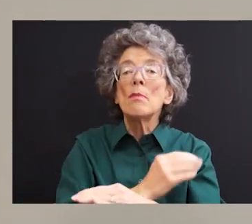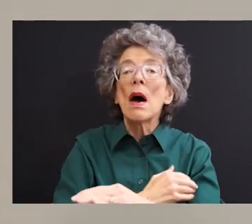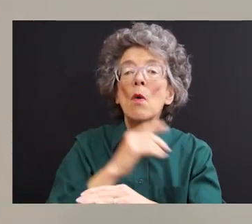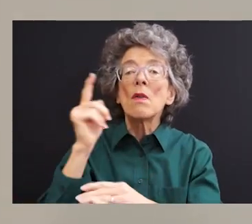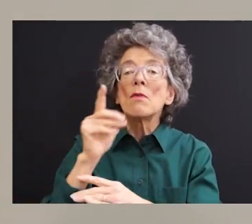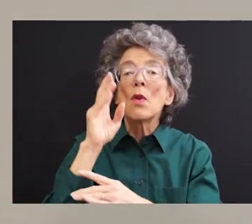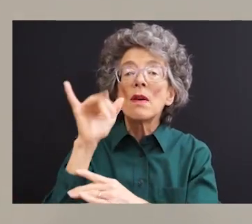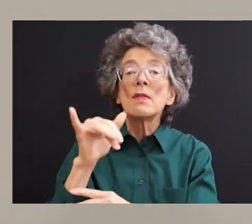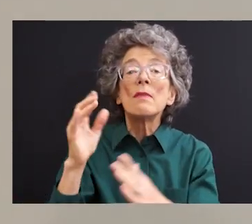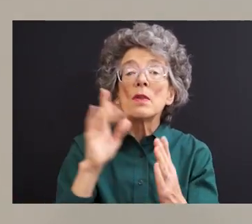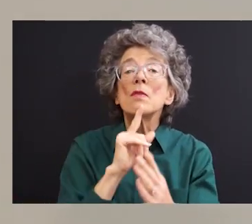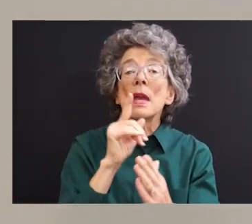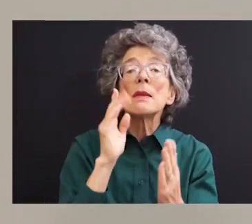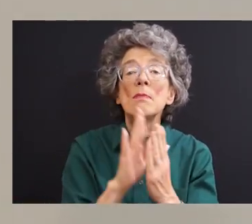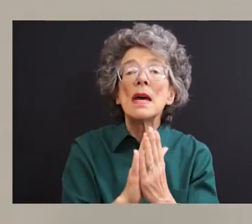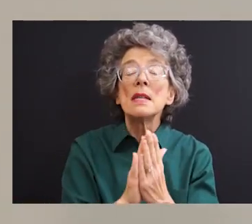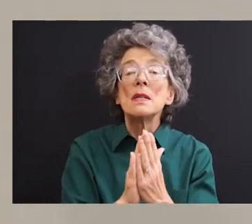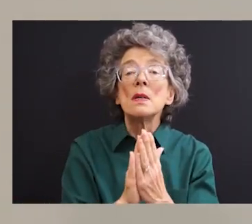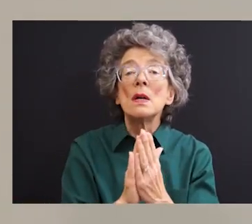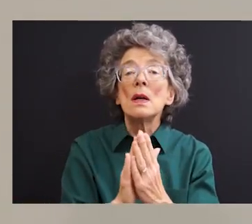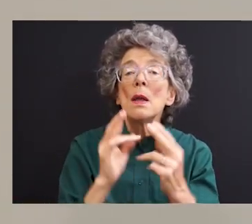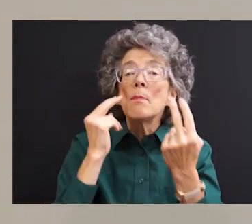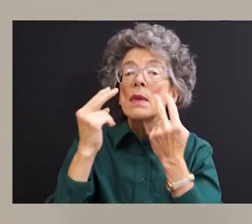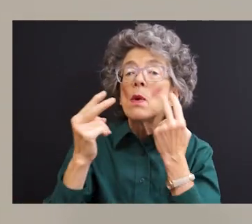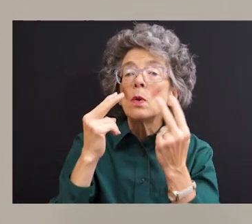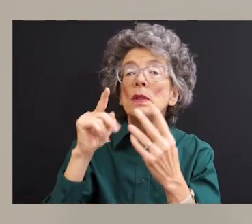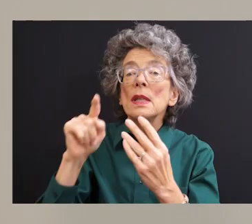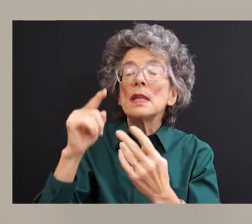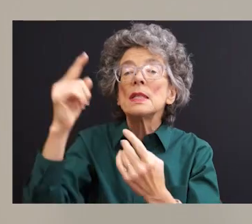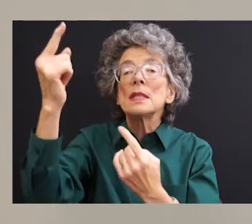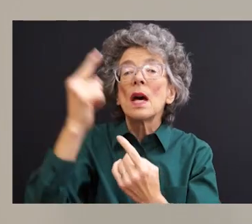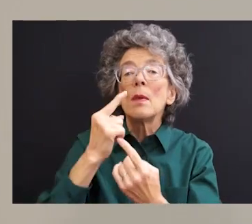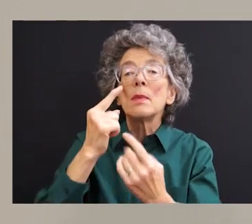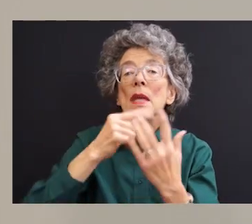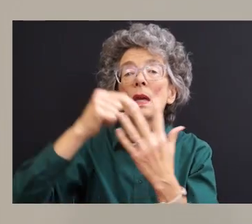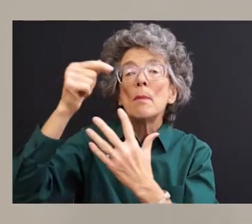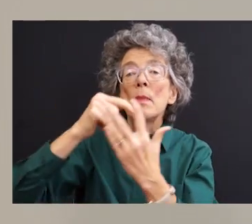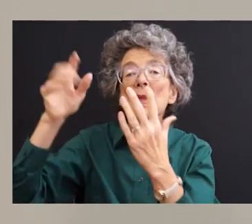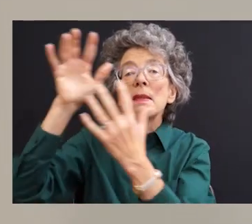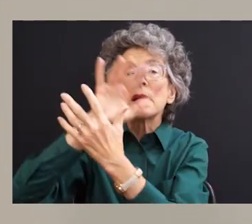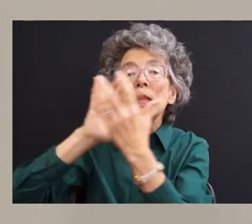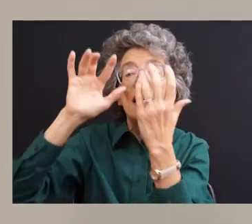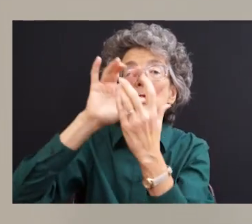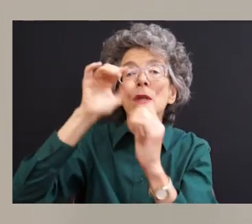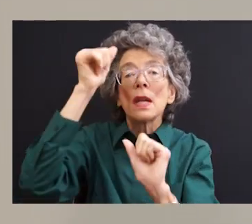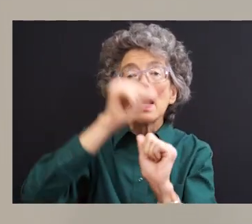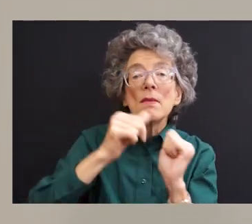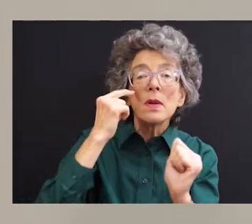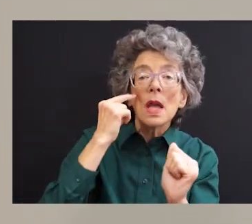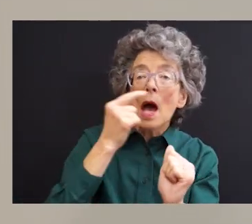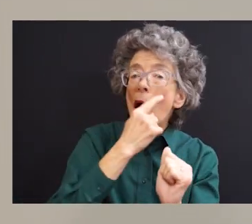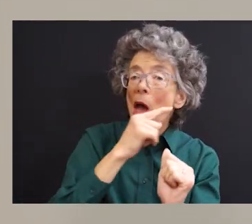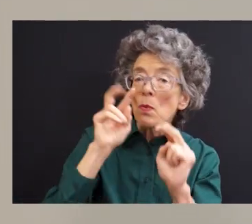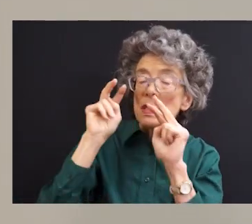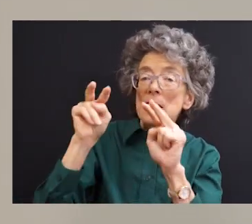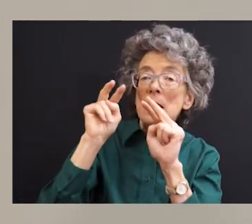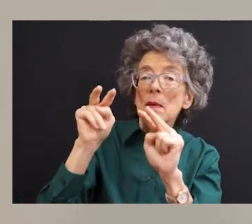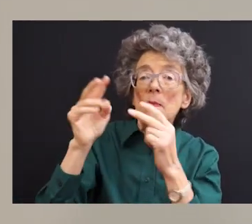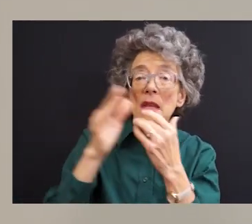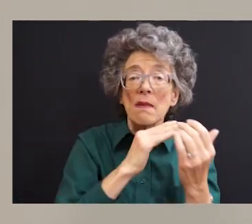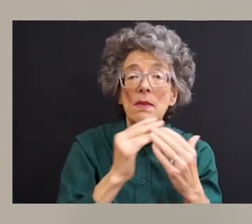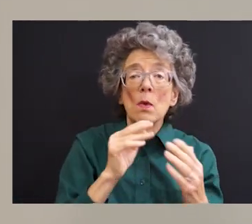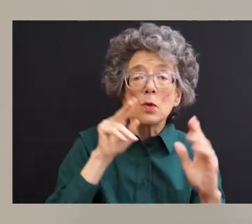Amen. Behold, he is coming amid the clouds, and every eye will see him, even those who pierced